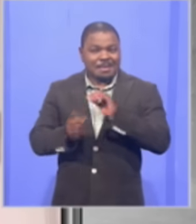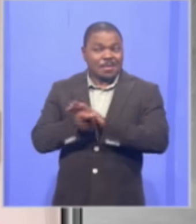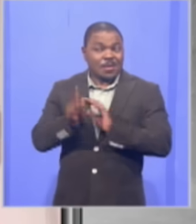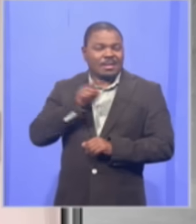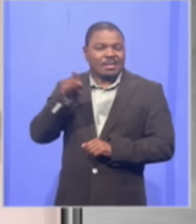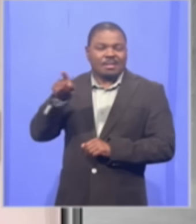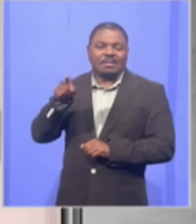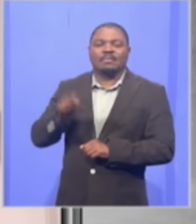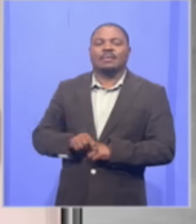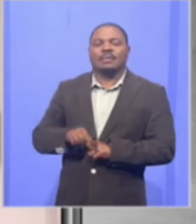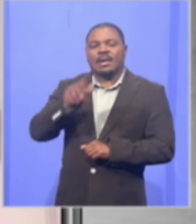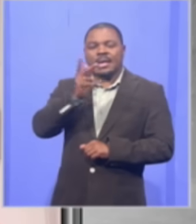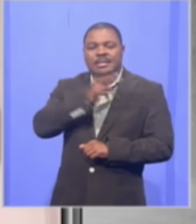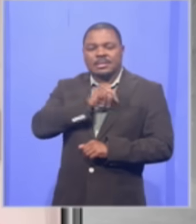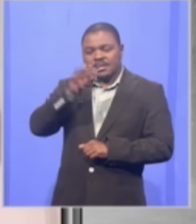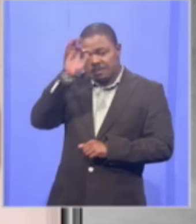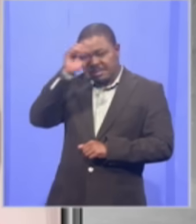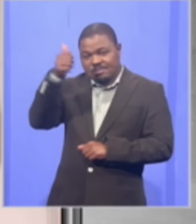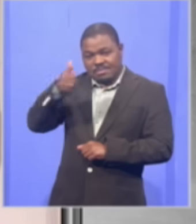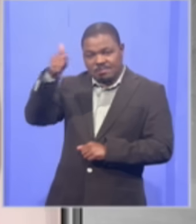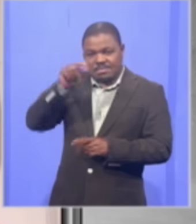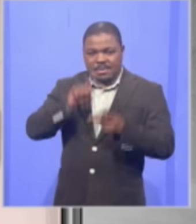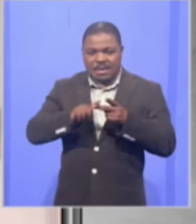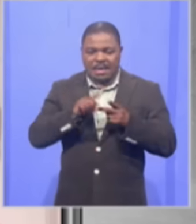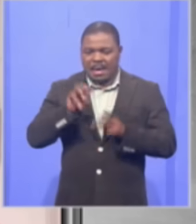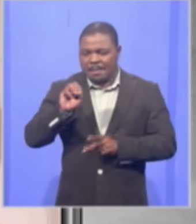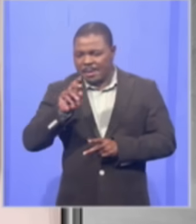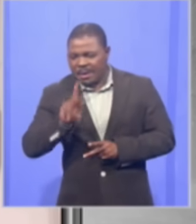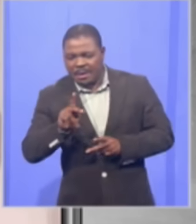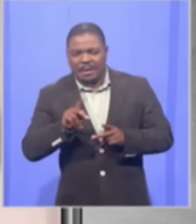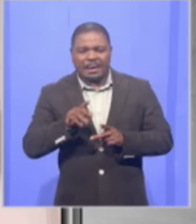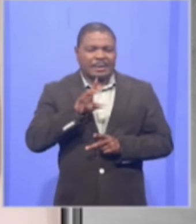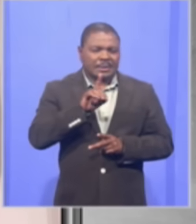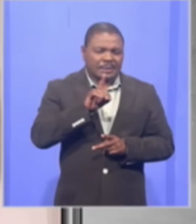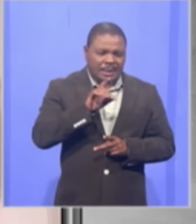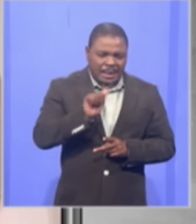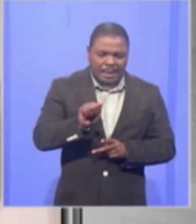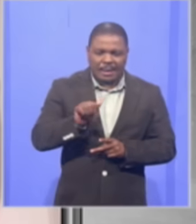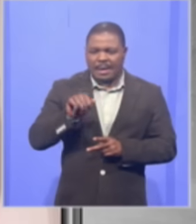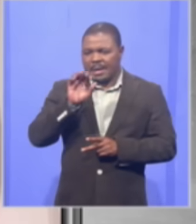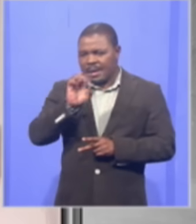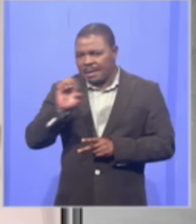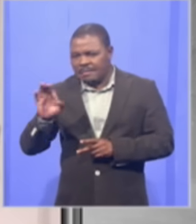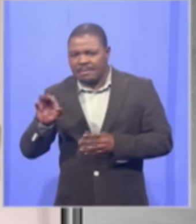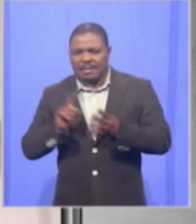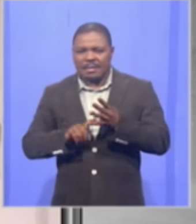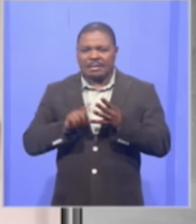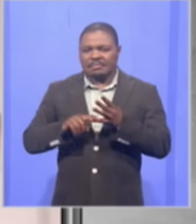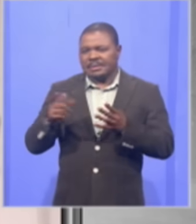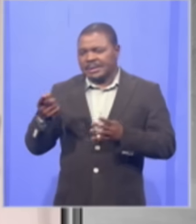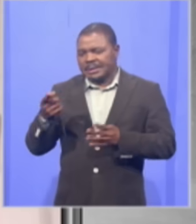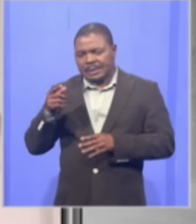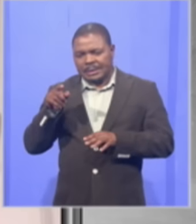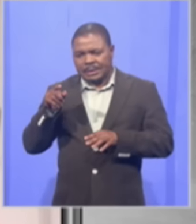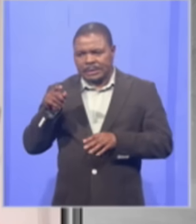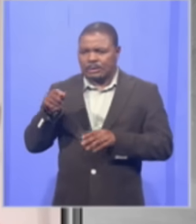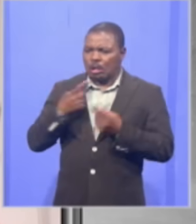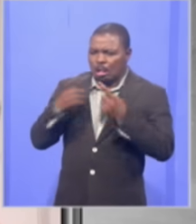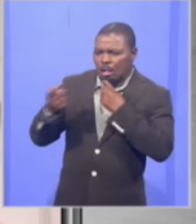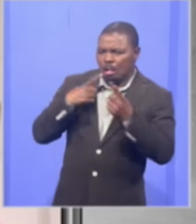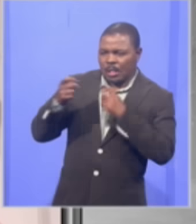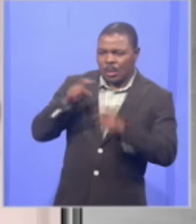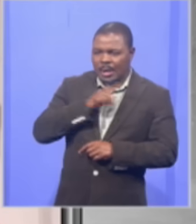le mekgatlo ya dipolotiki bo NK bo EFF bo DA le taba operation Dudula ka re wa bona o jwalo ka re studio sa